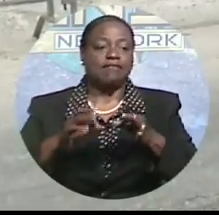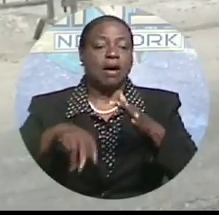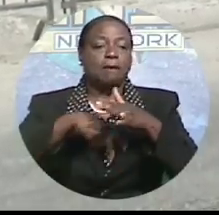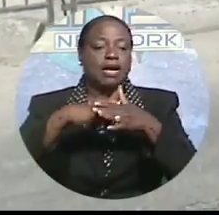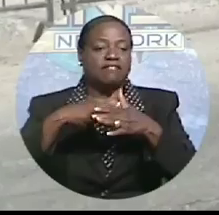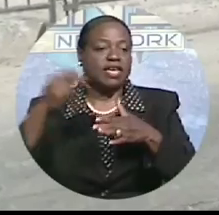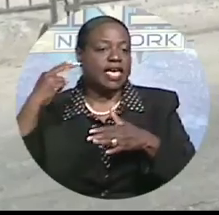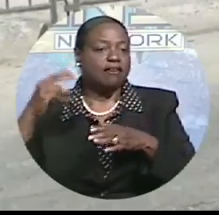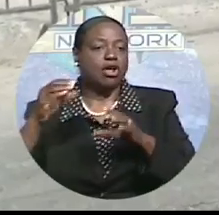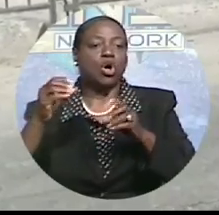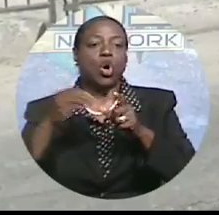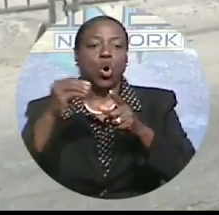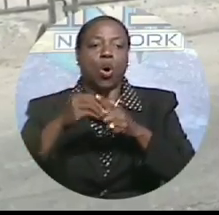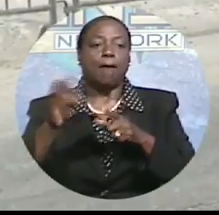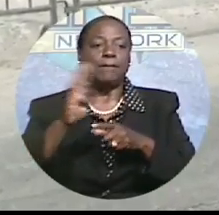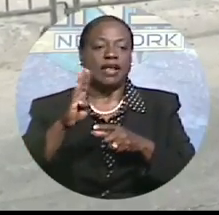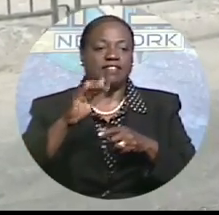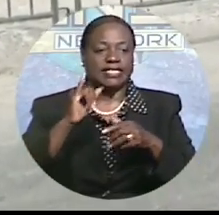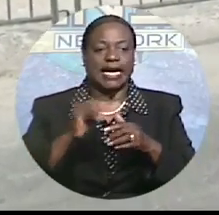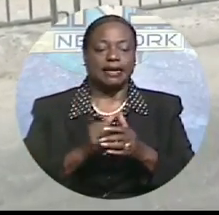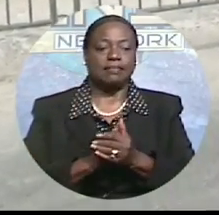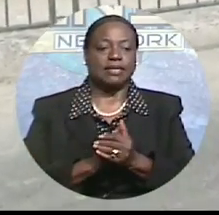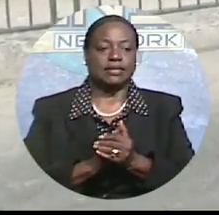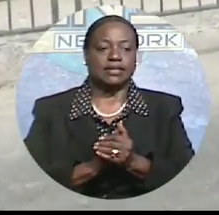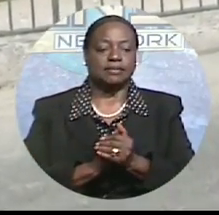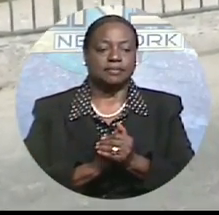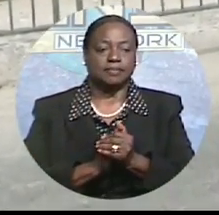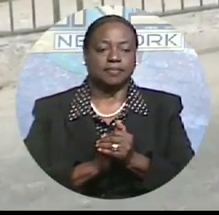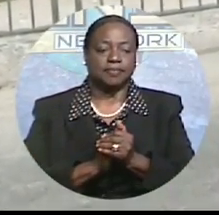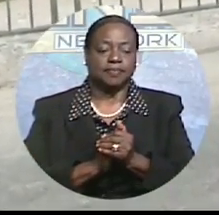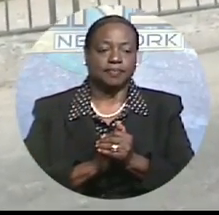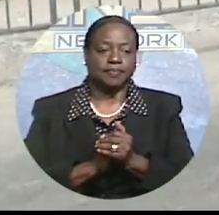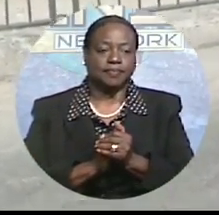or voluntary bill of indictment. Charisma Robinson, ZNS Network News.